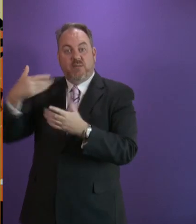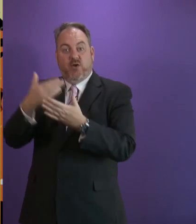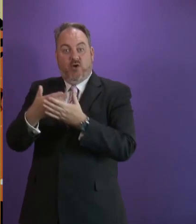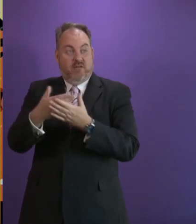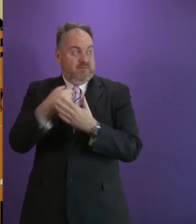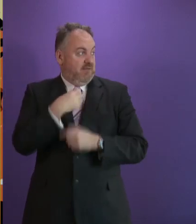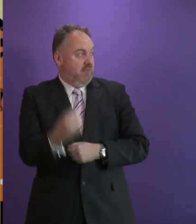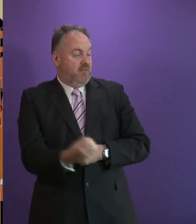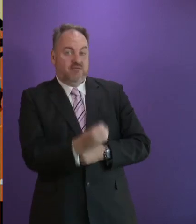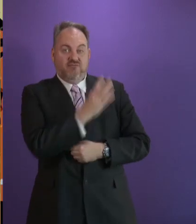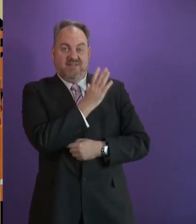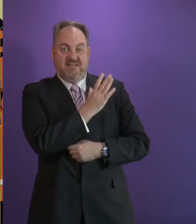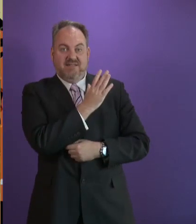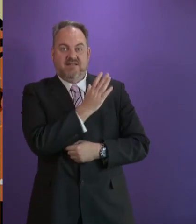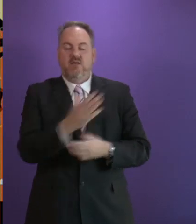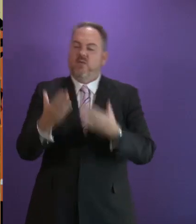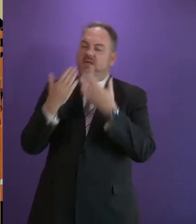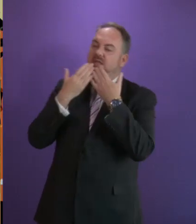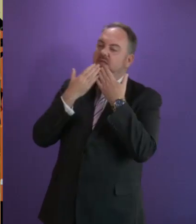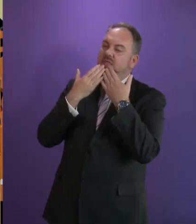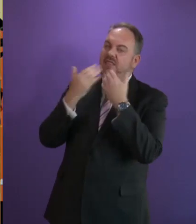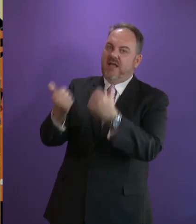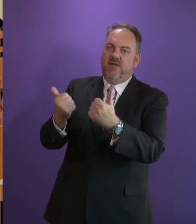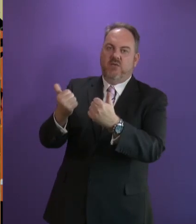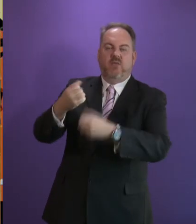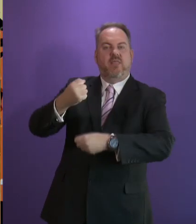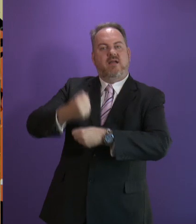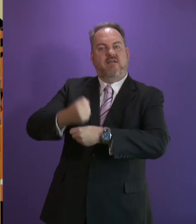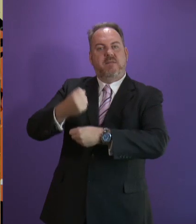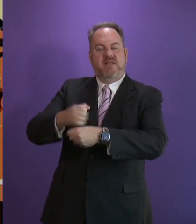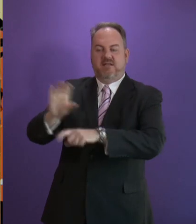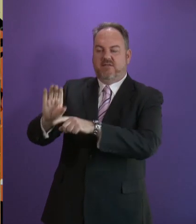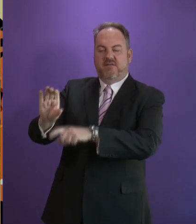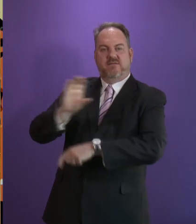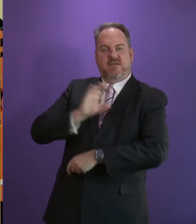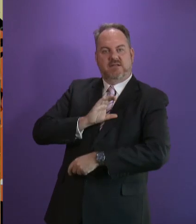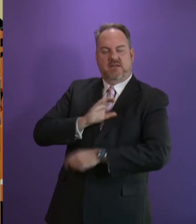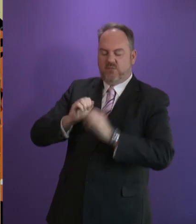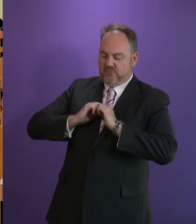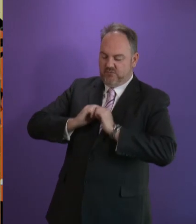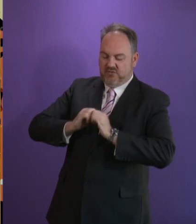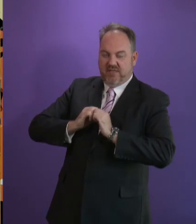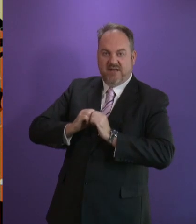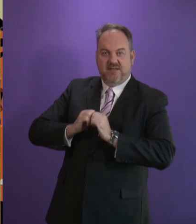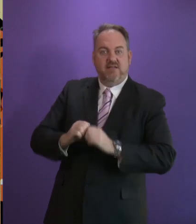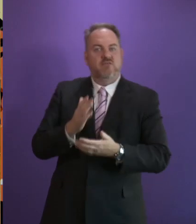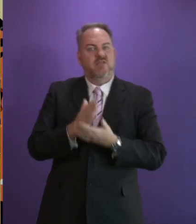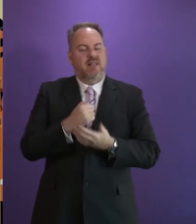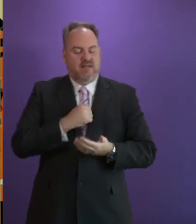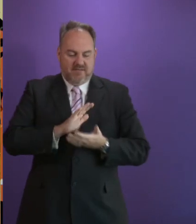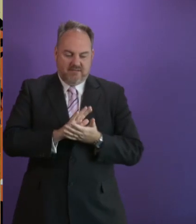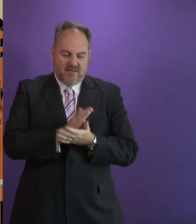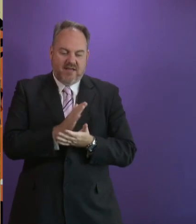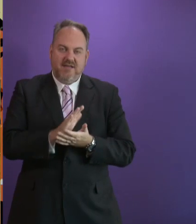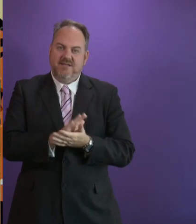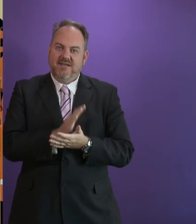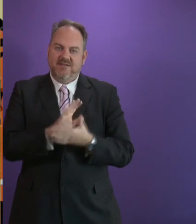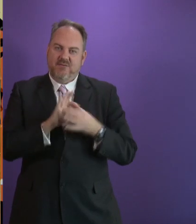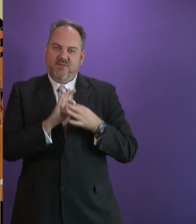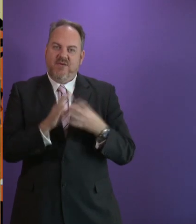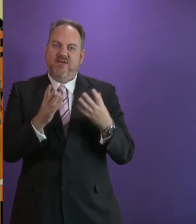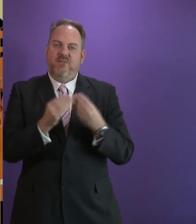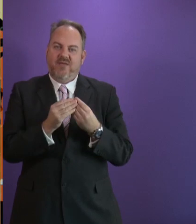screen. And thank you very much to the government for funding that. We were absolutely delighted to work with the